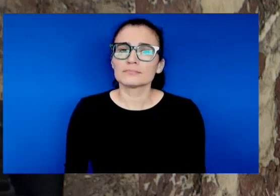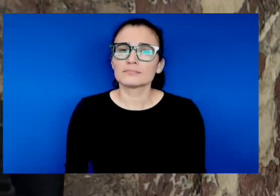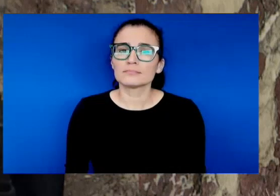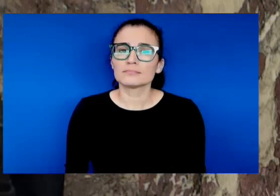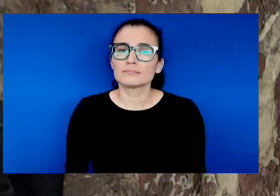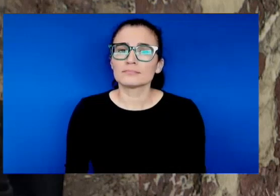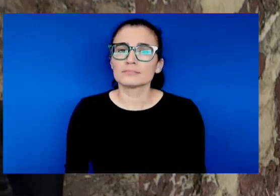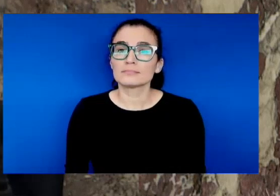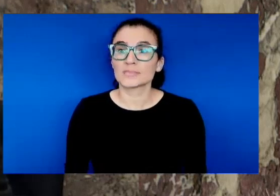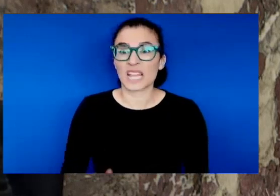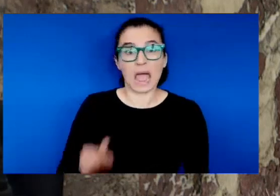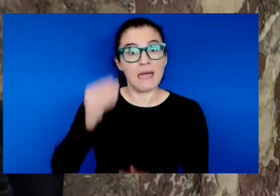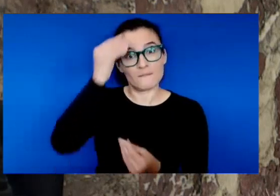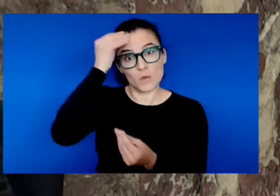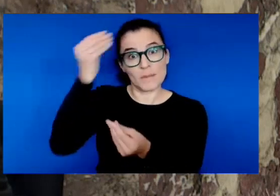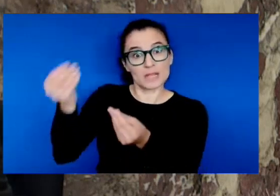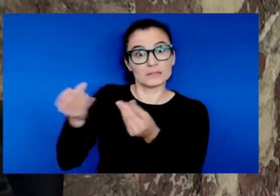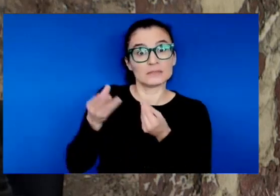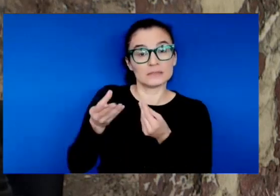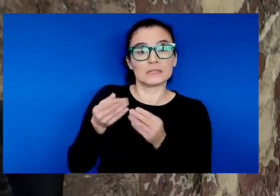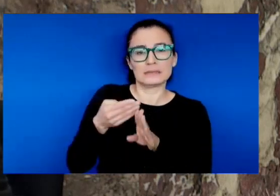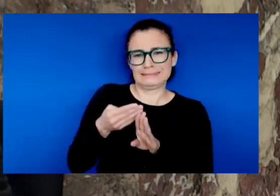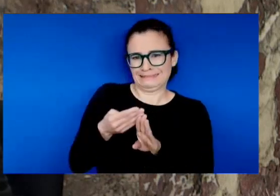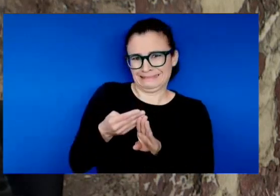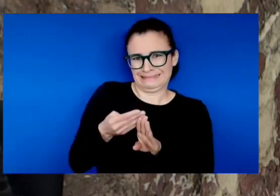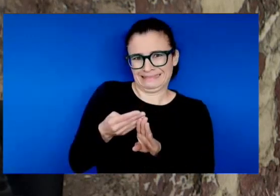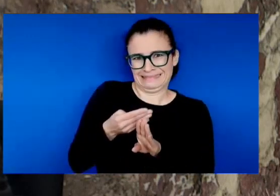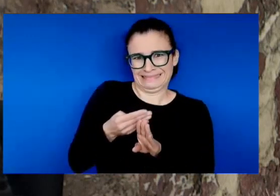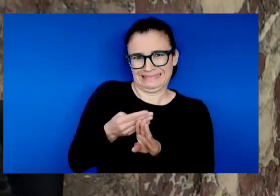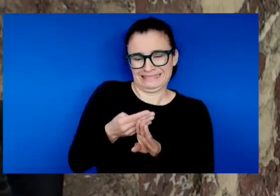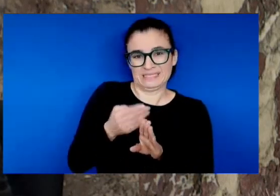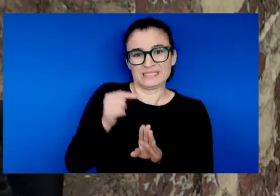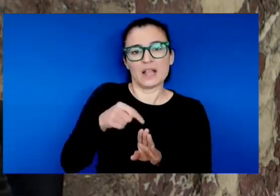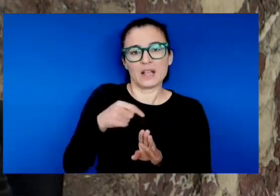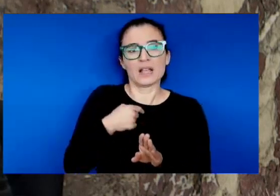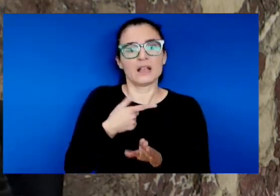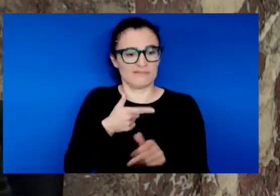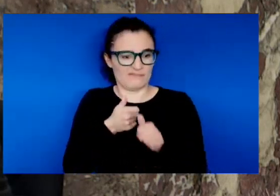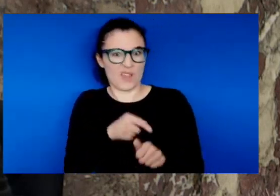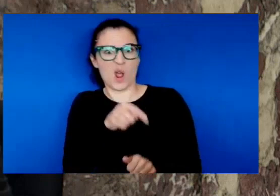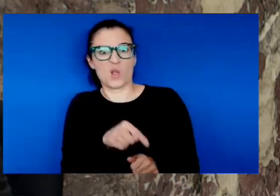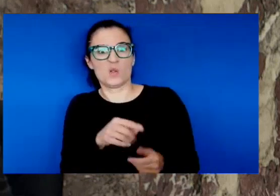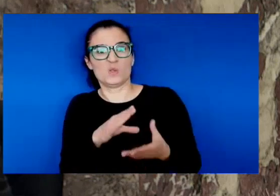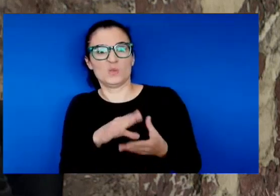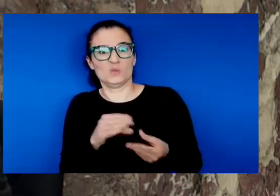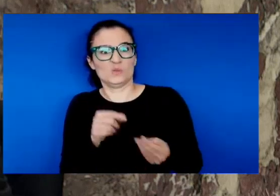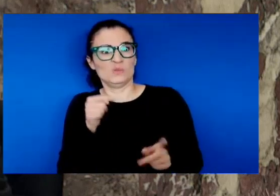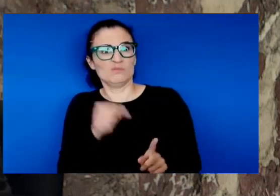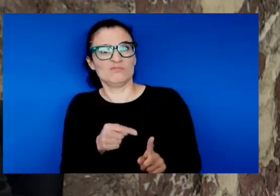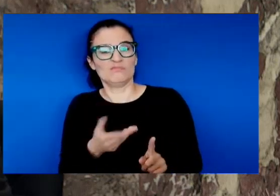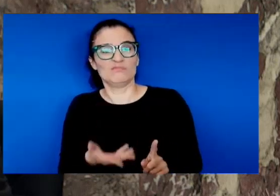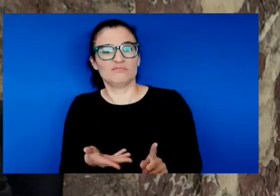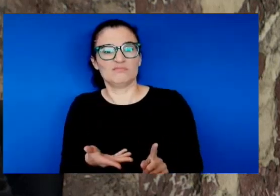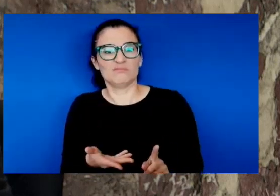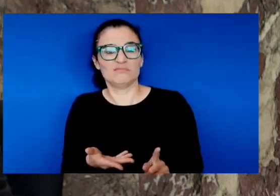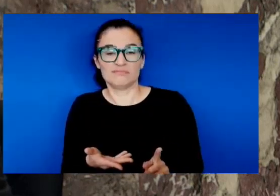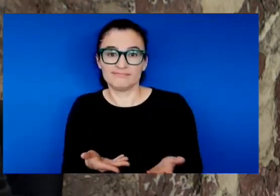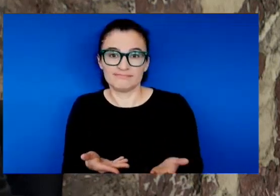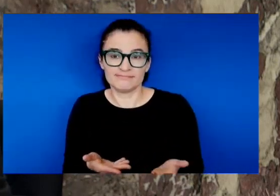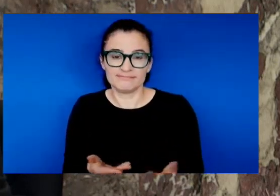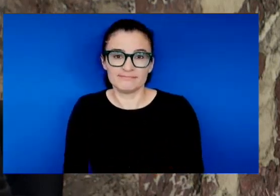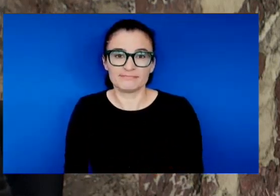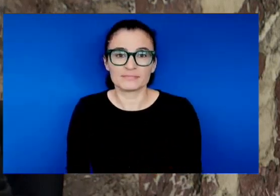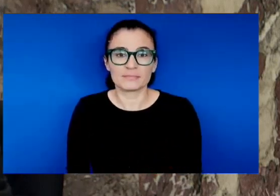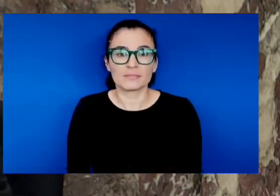to, and I think that all members of the House will know that when people provide me with information, I work on the